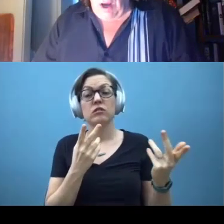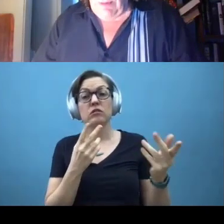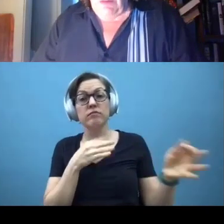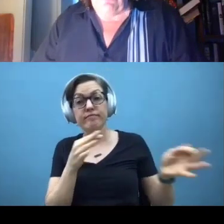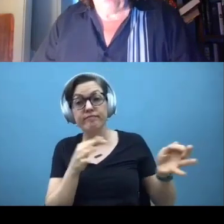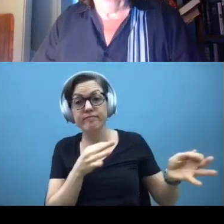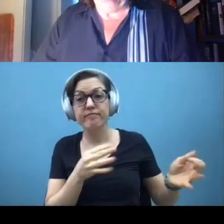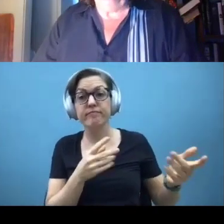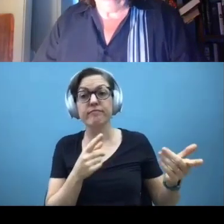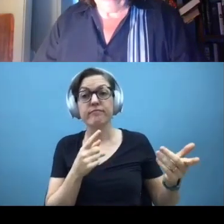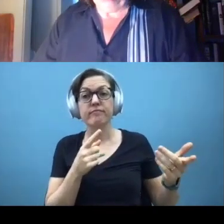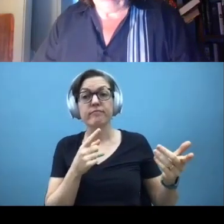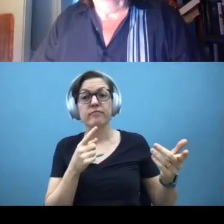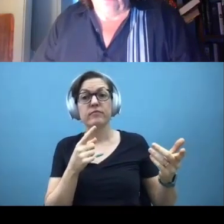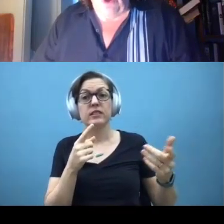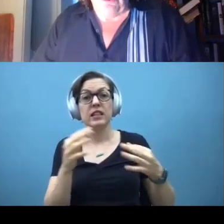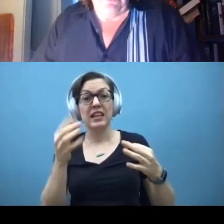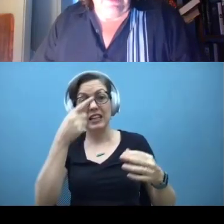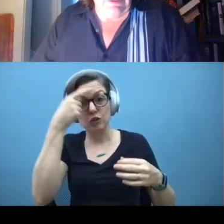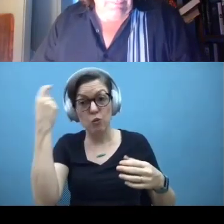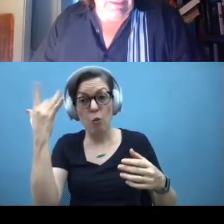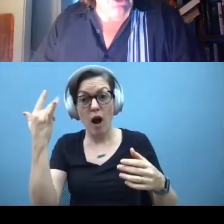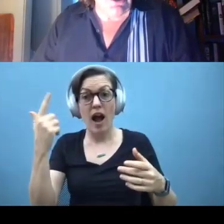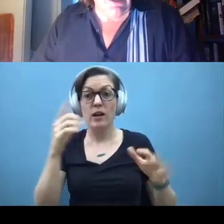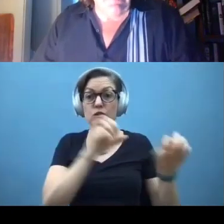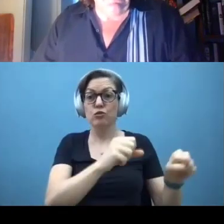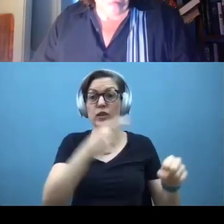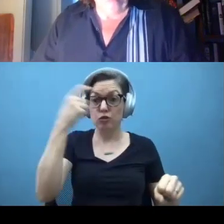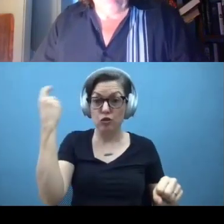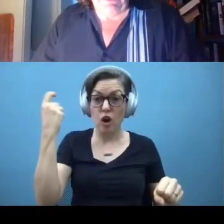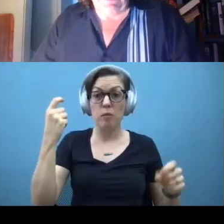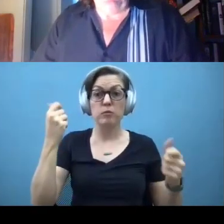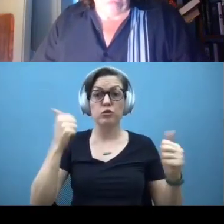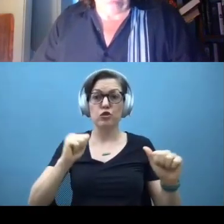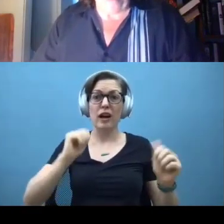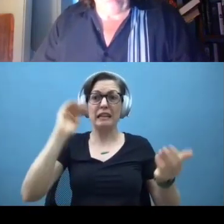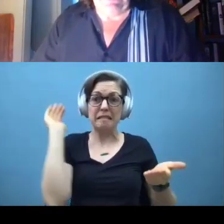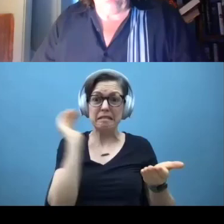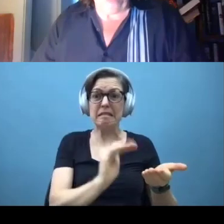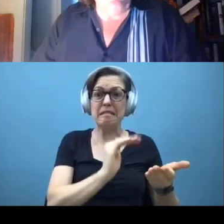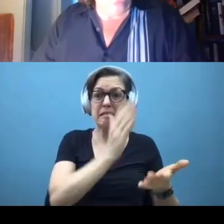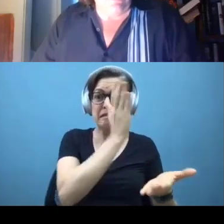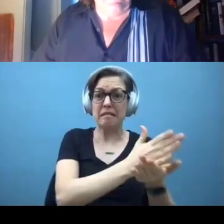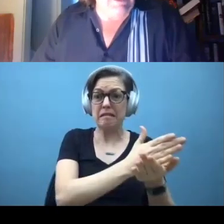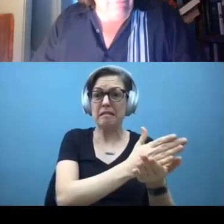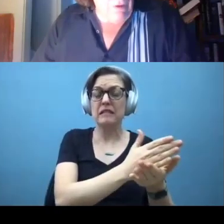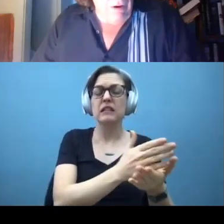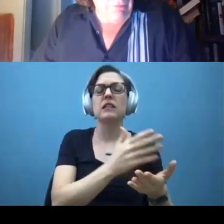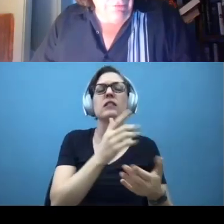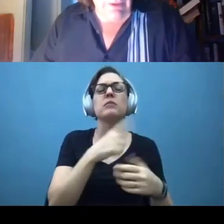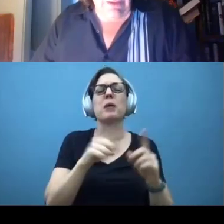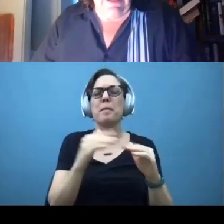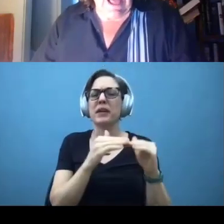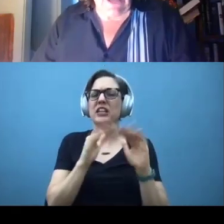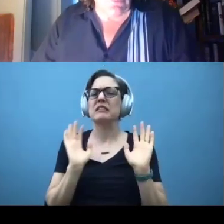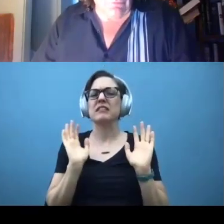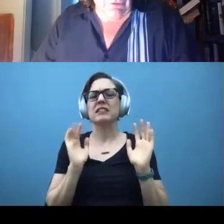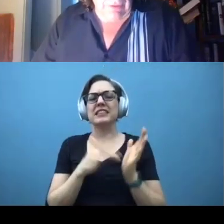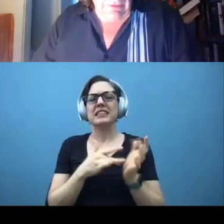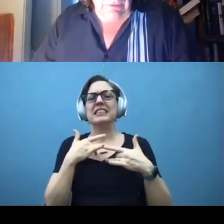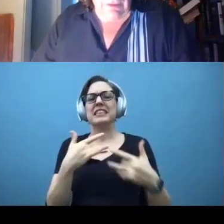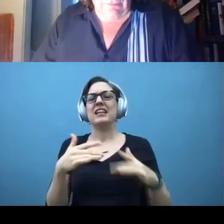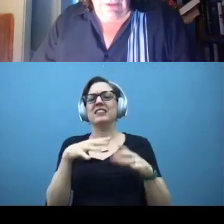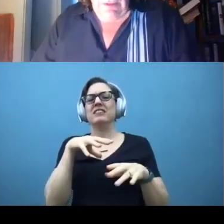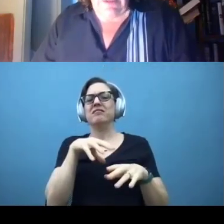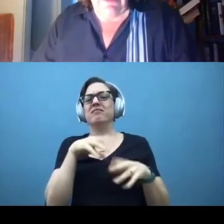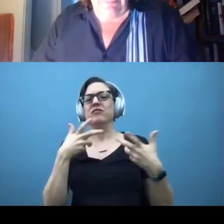the trauma of restraint and to work towards the elimination of it. But I know that peers do not want to be involved in the actual